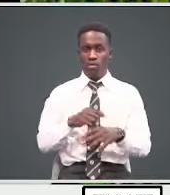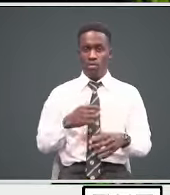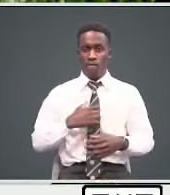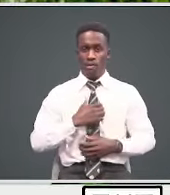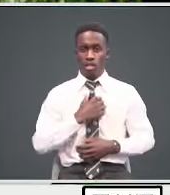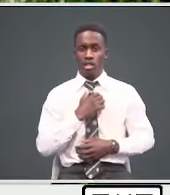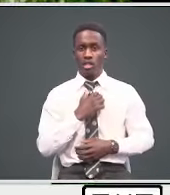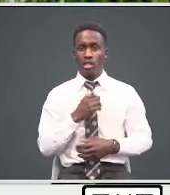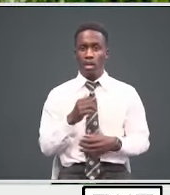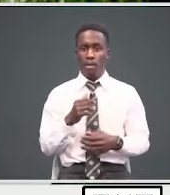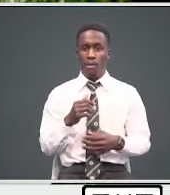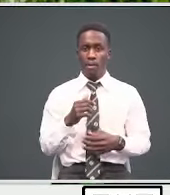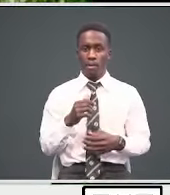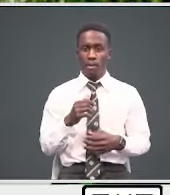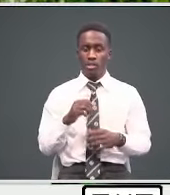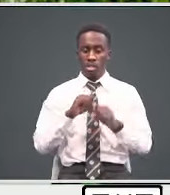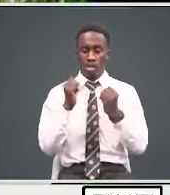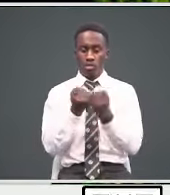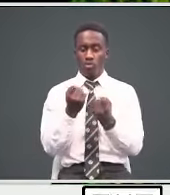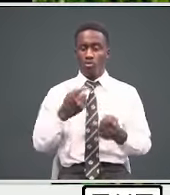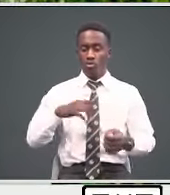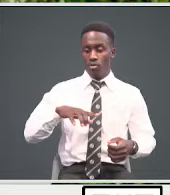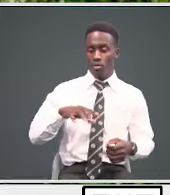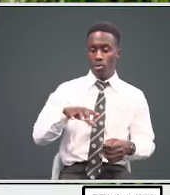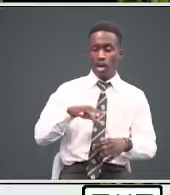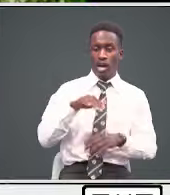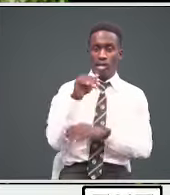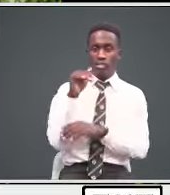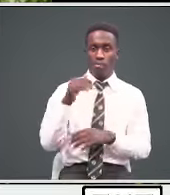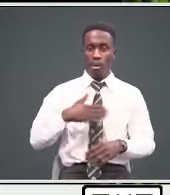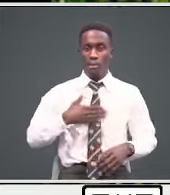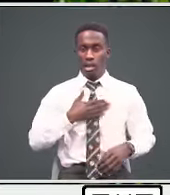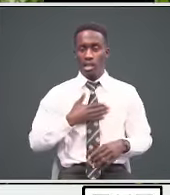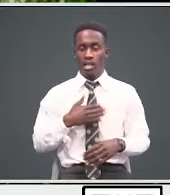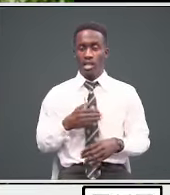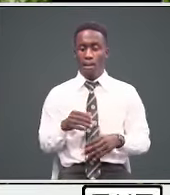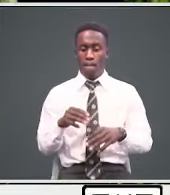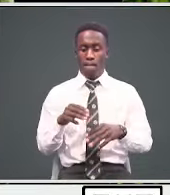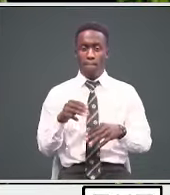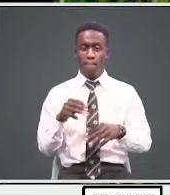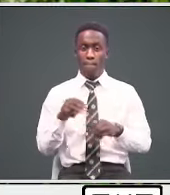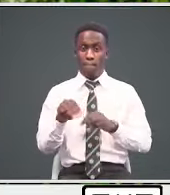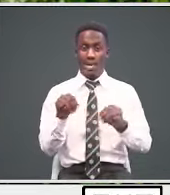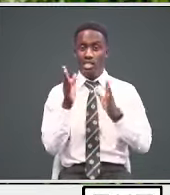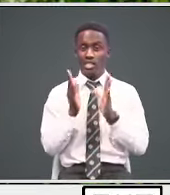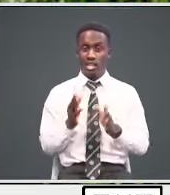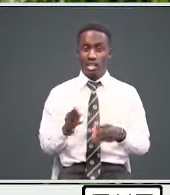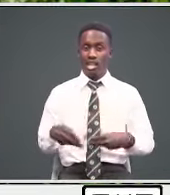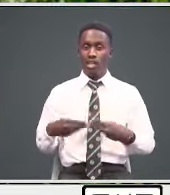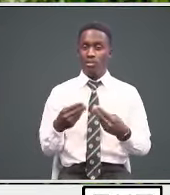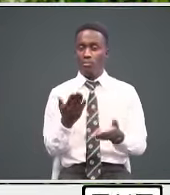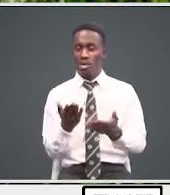my money, the manager would call me in and he would issue me with 20,000 or 30,000 shillings.